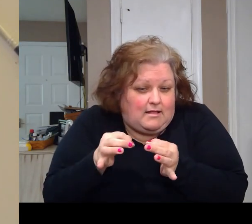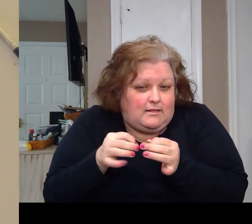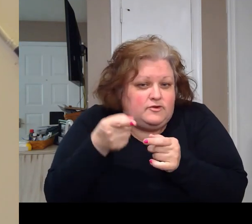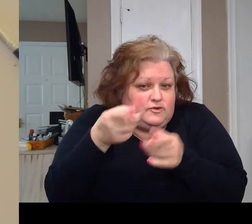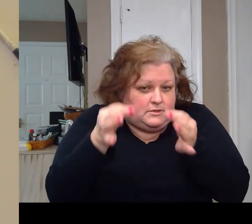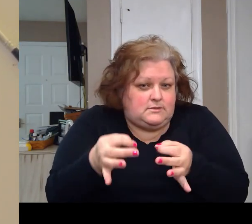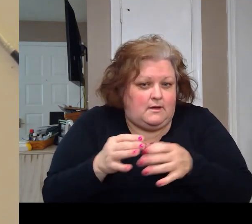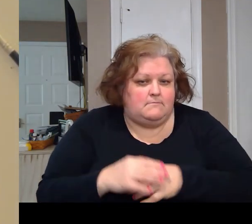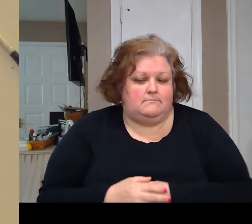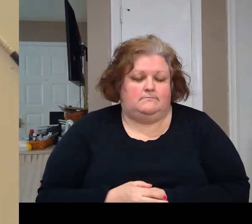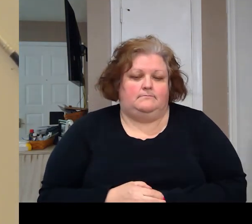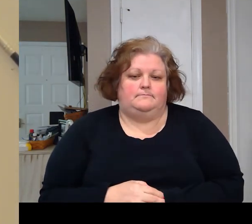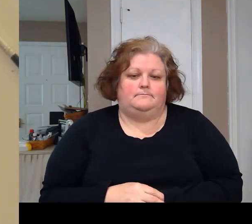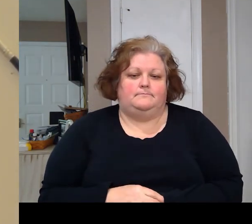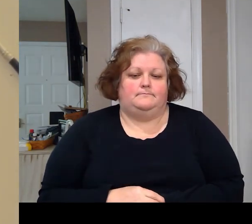like.